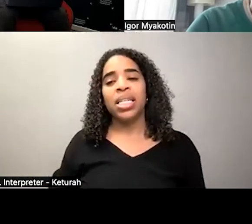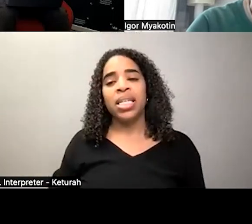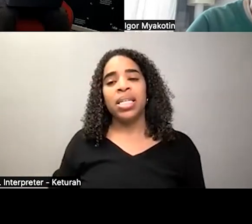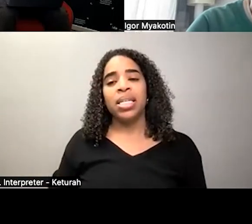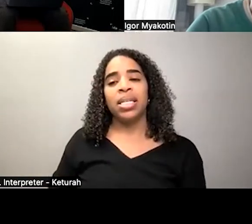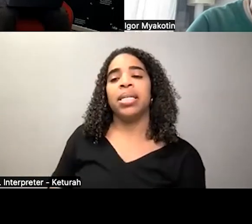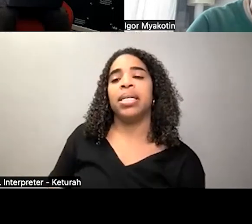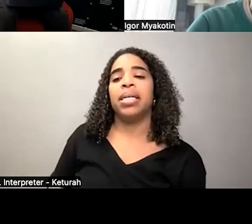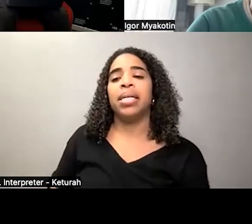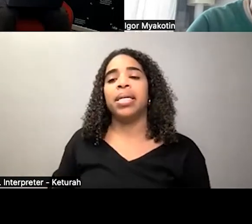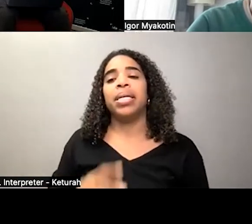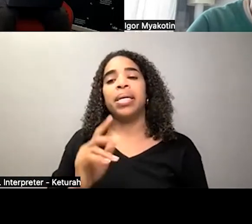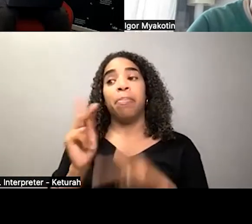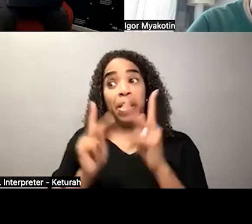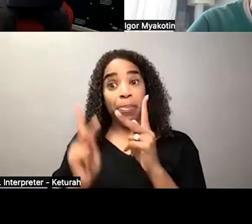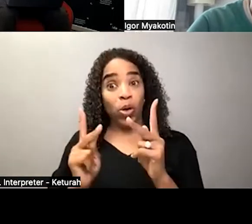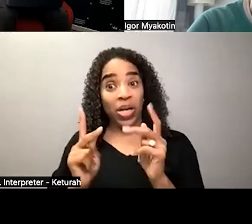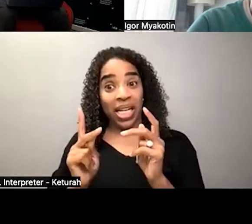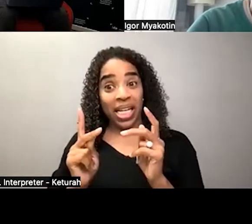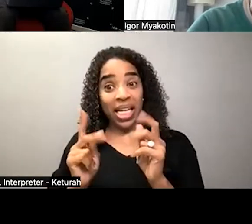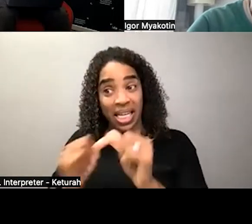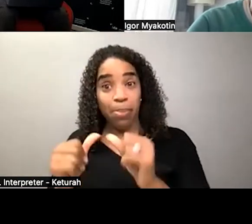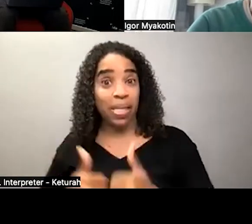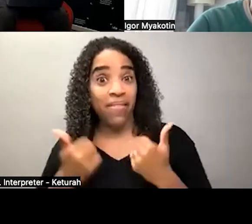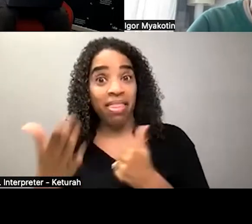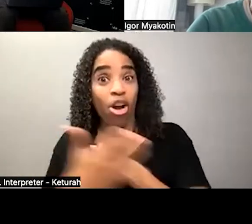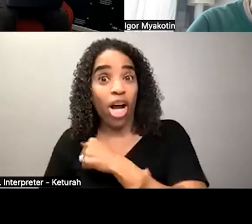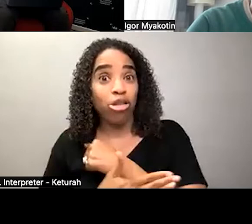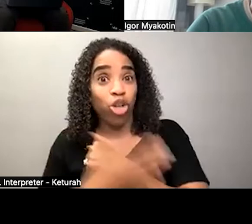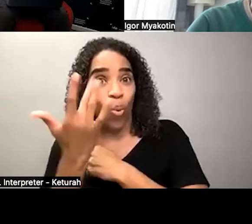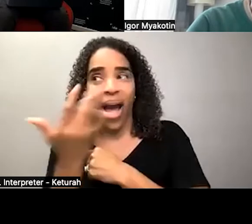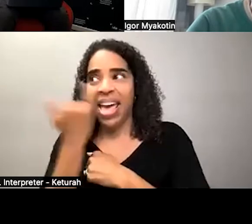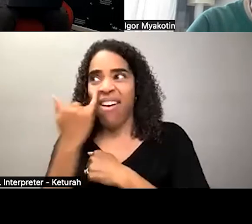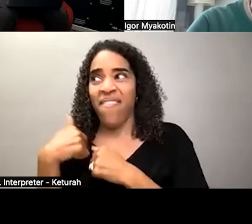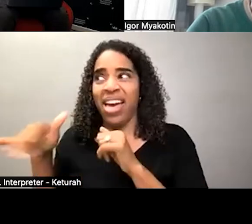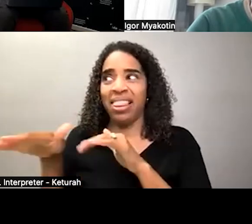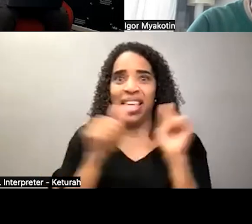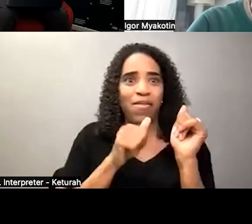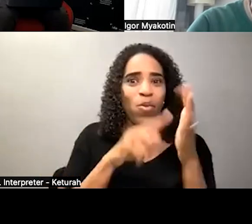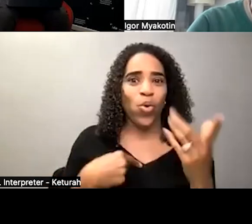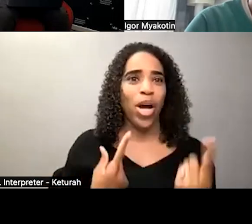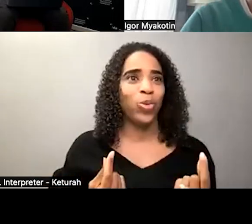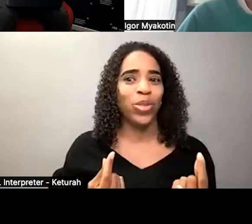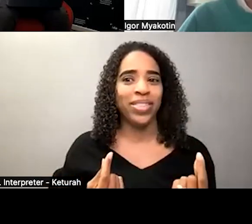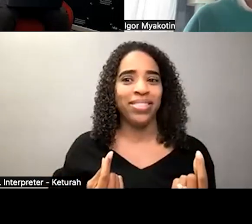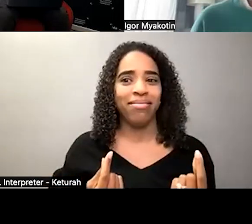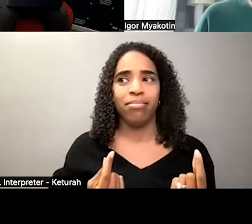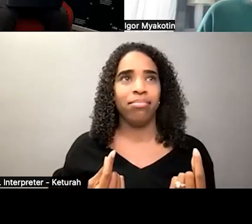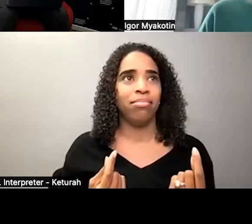because they know if they get out, there's nothing for them to do and they can't continue their filmmaking. You know, what can you do in the